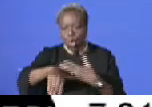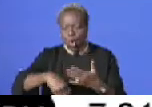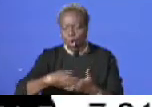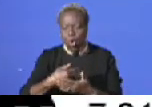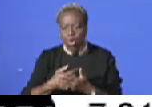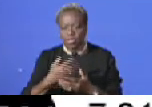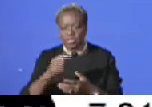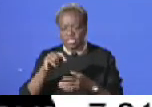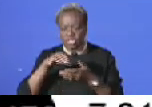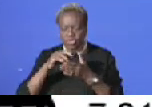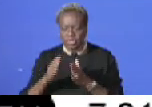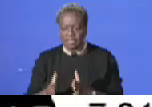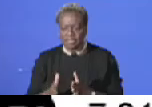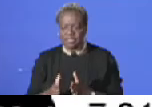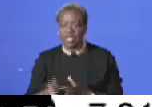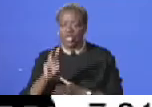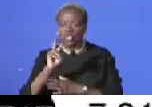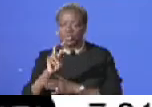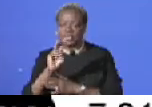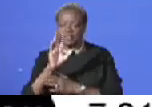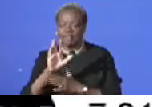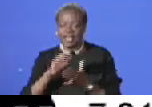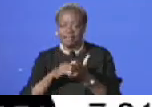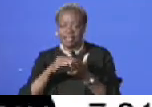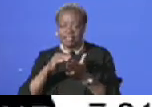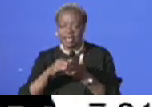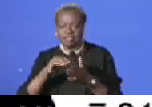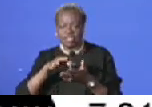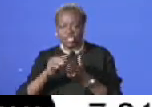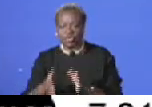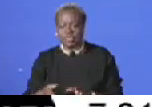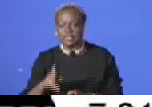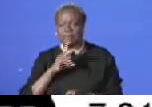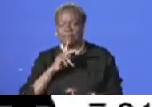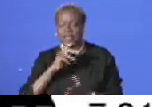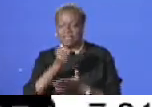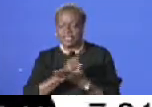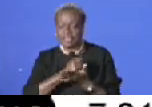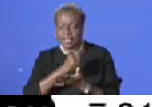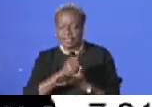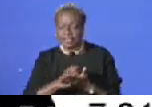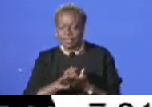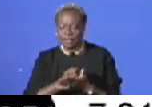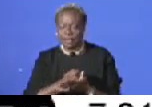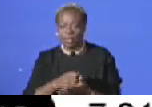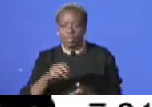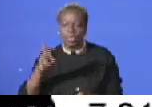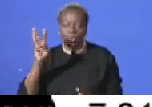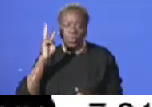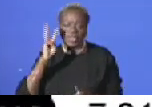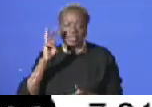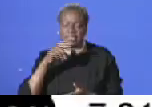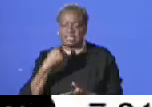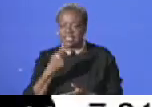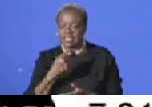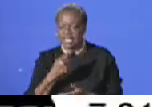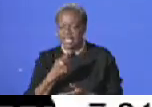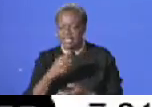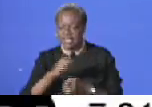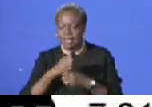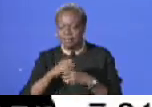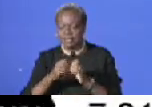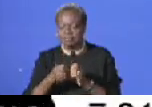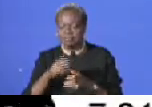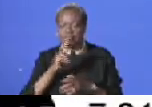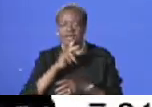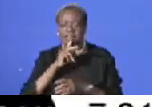all of the students. With around 25,000 additional students in the private sector, Wilson adds that the current enrollment includes numbers from private schools